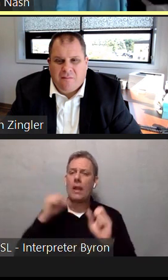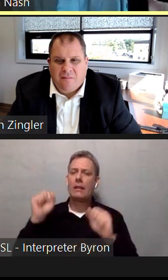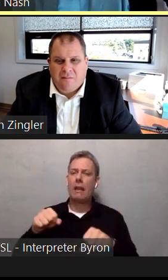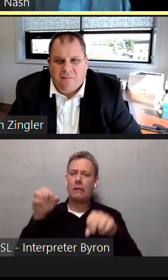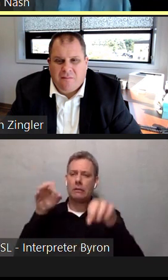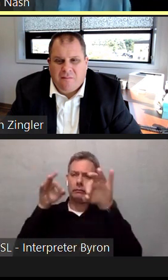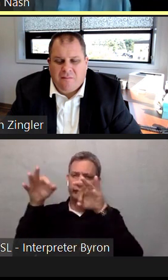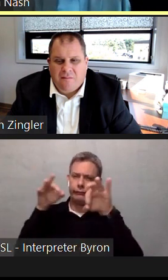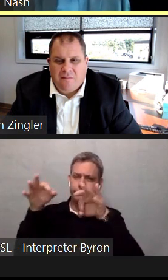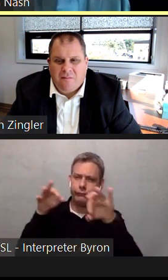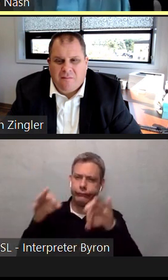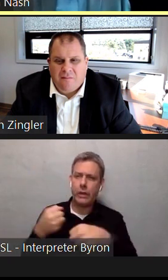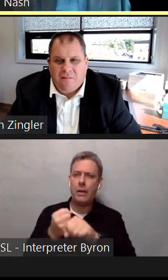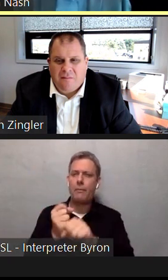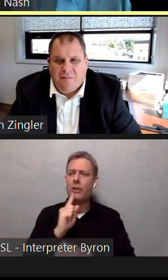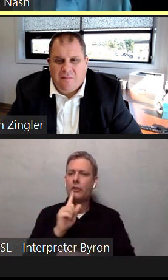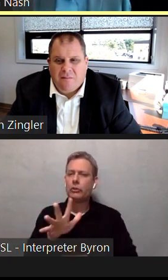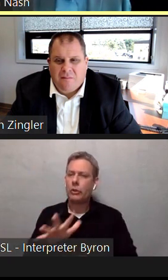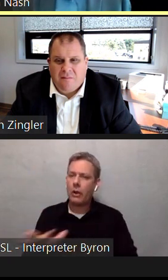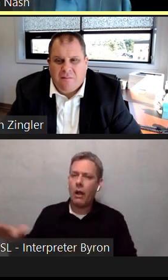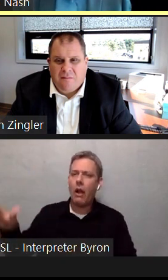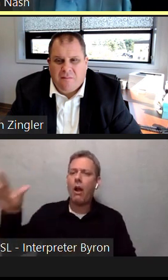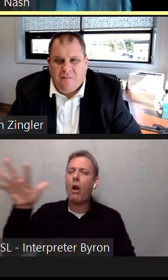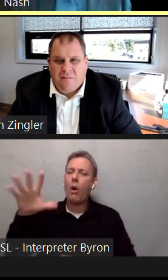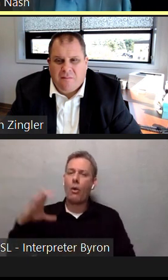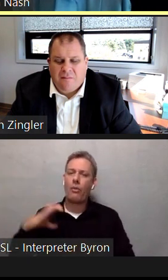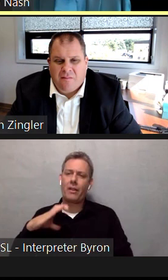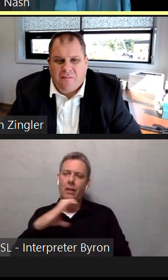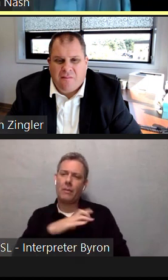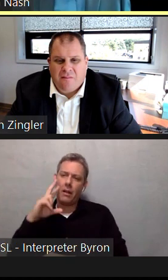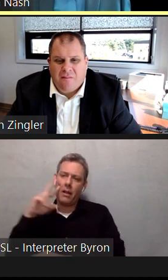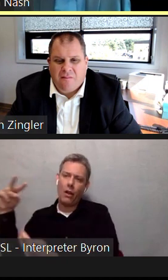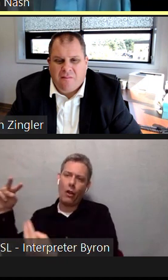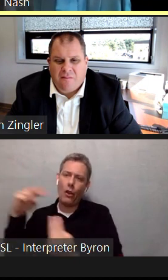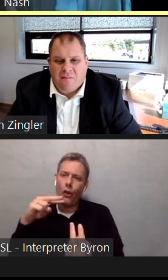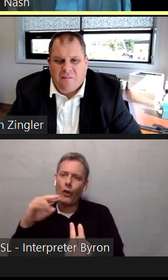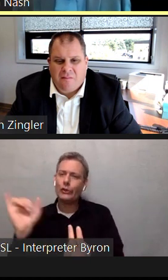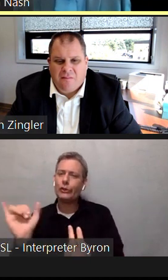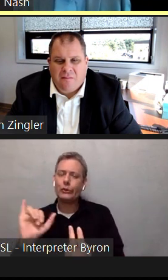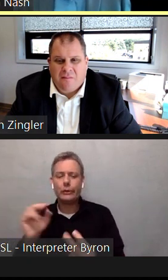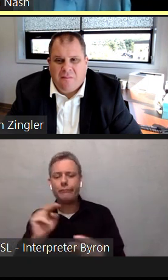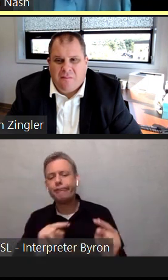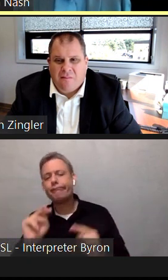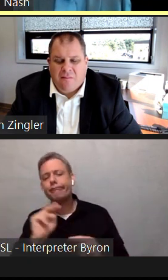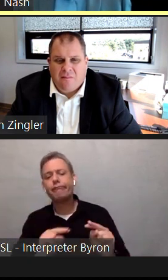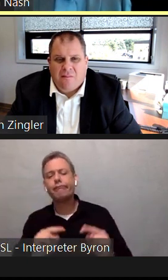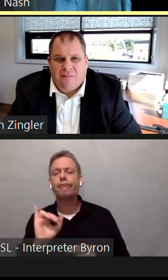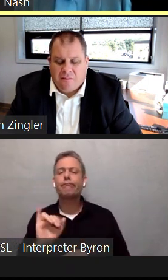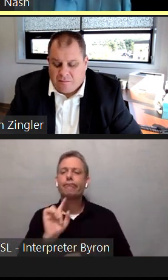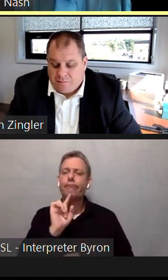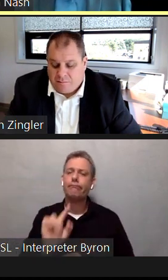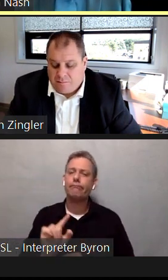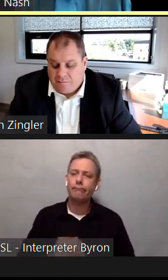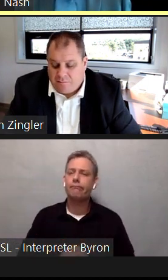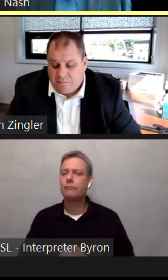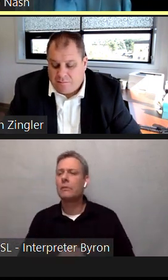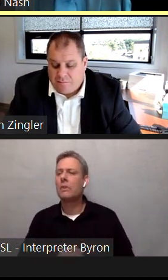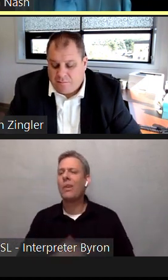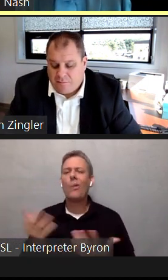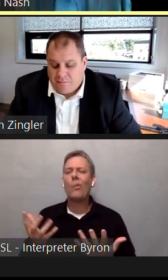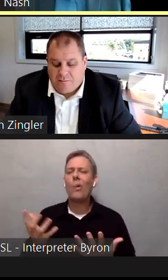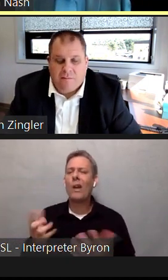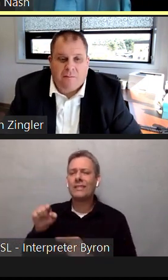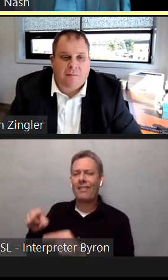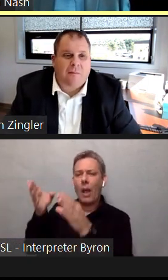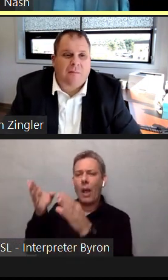make sure that the outside review committee is looking at this. And again, first and foremost amongst those issues is, what does the person themselves